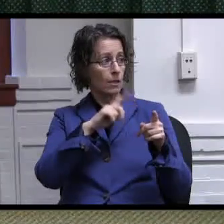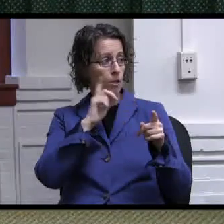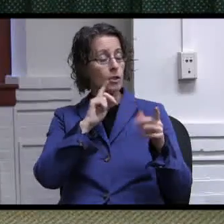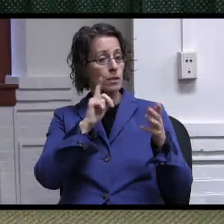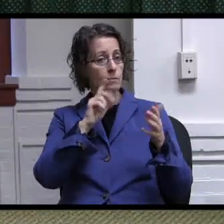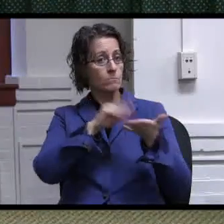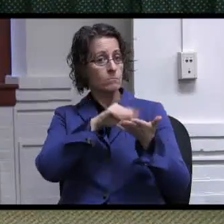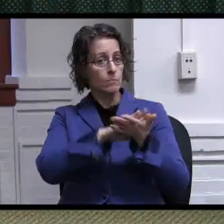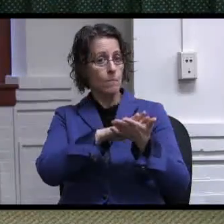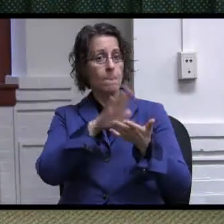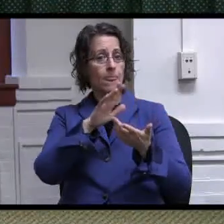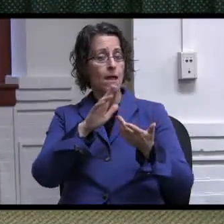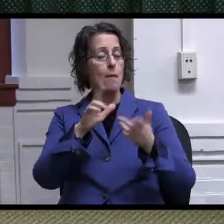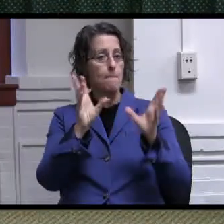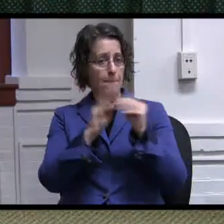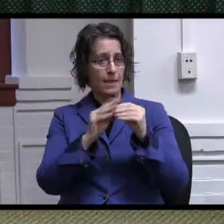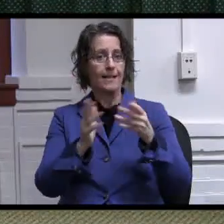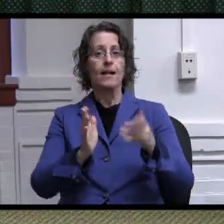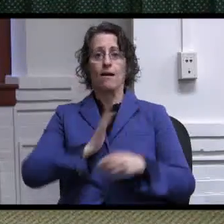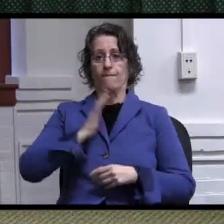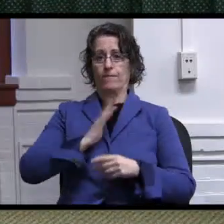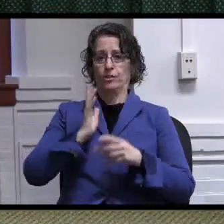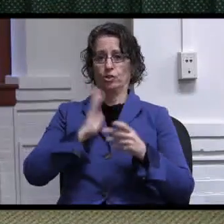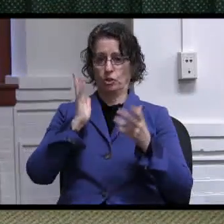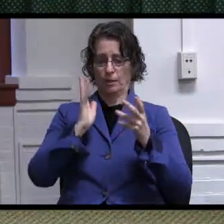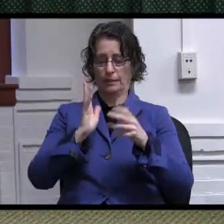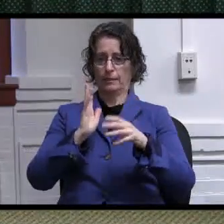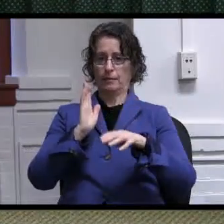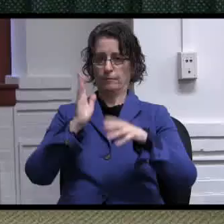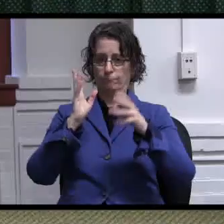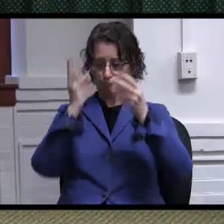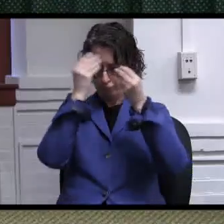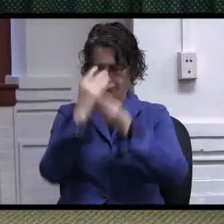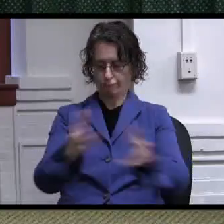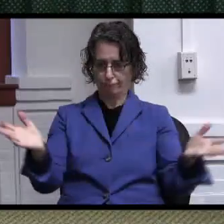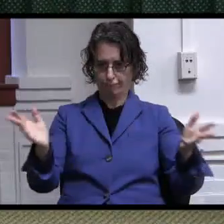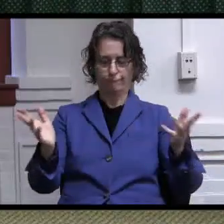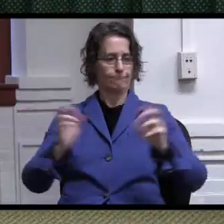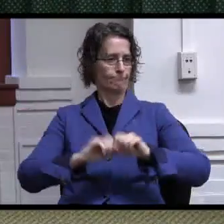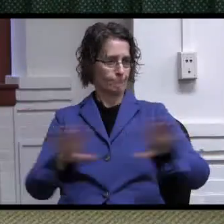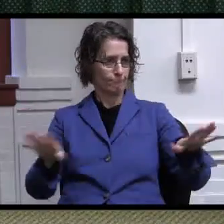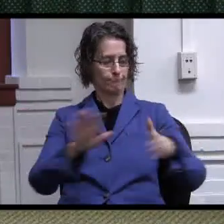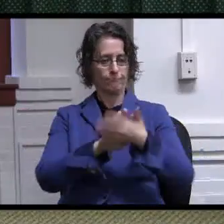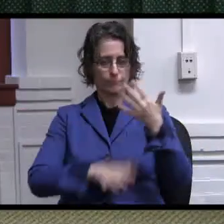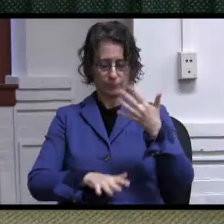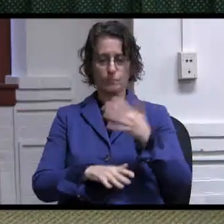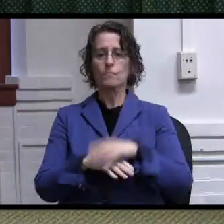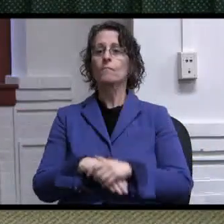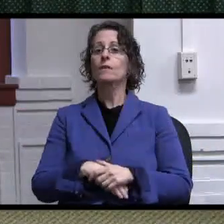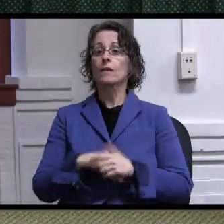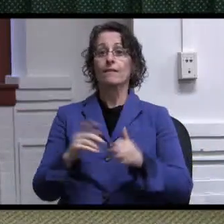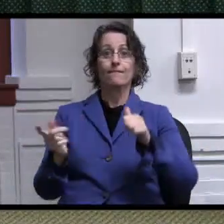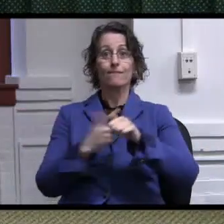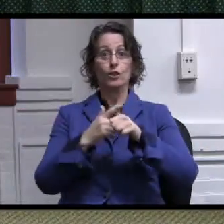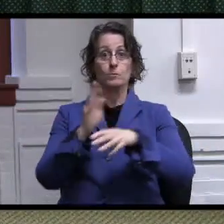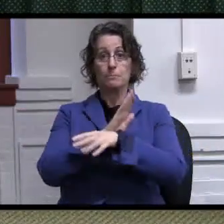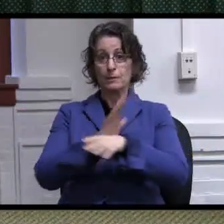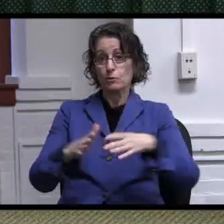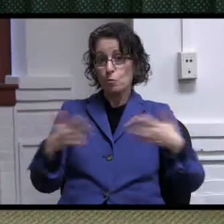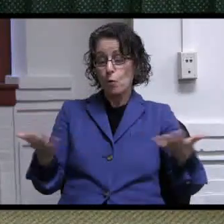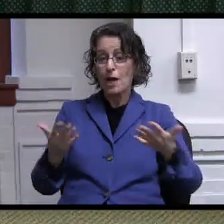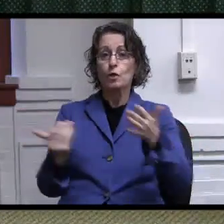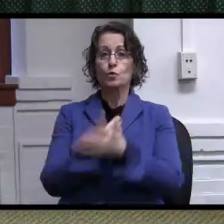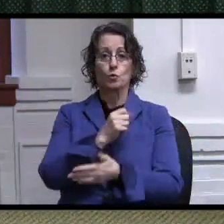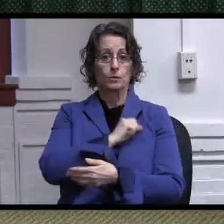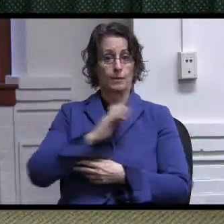meeting has been warned? It's been warned, yes. Okay, wonderful. So first order of business is to swear in the new Select Board members.